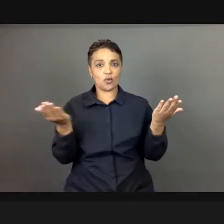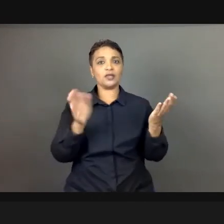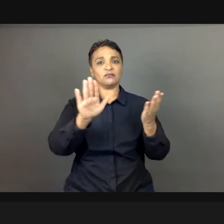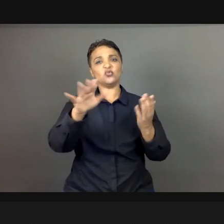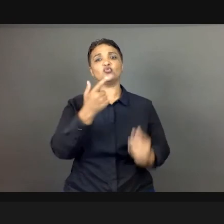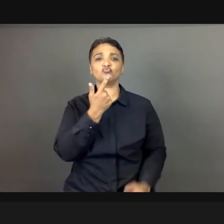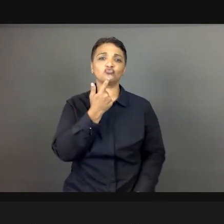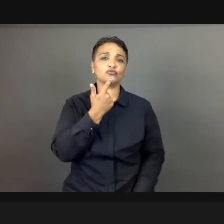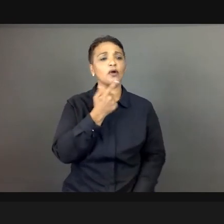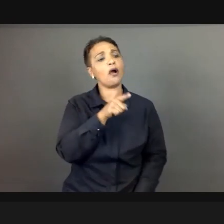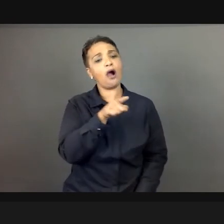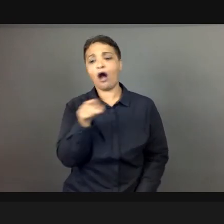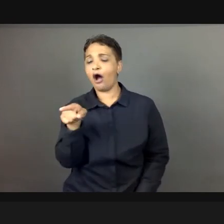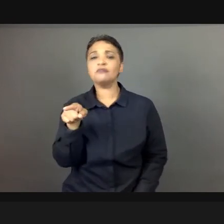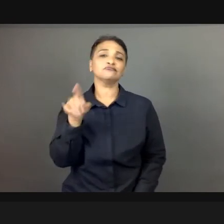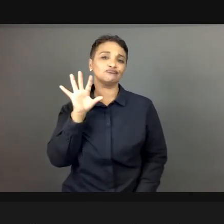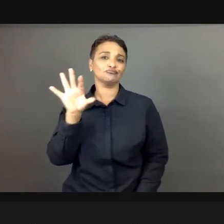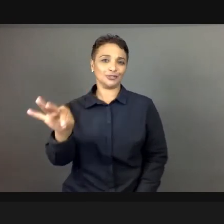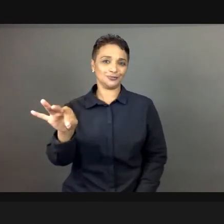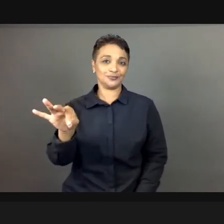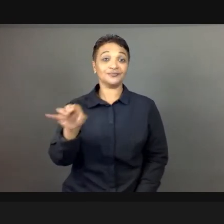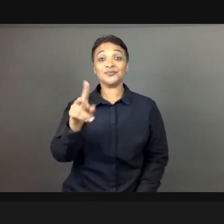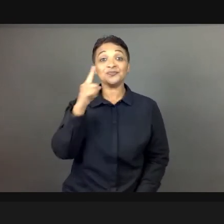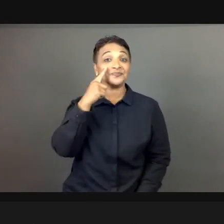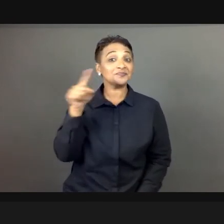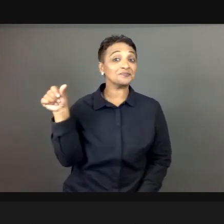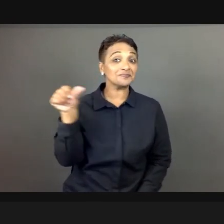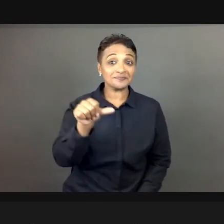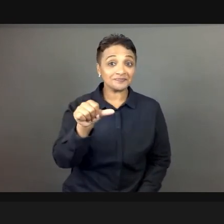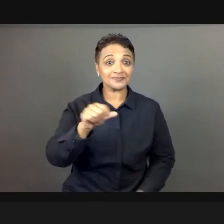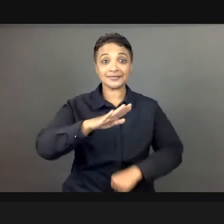chat. So we will see you back here